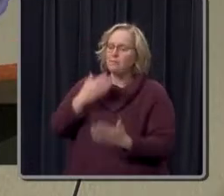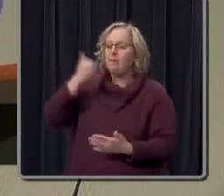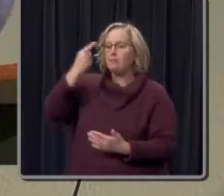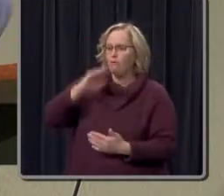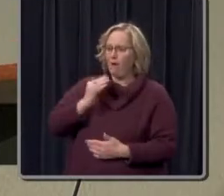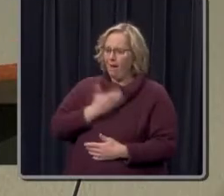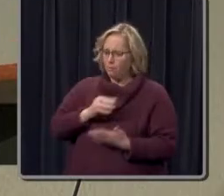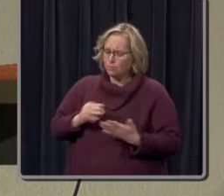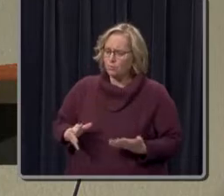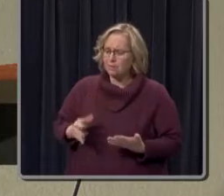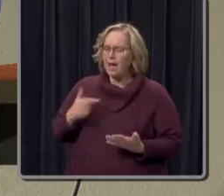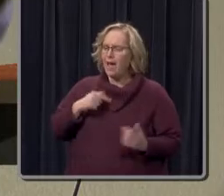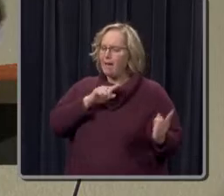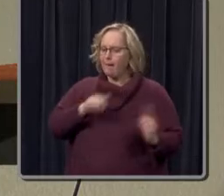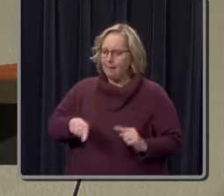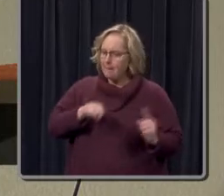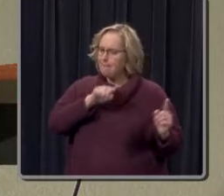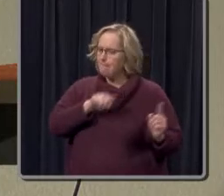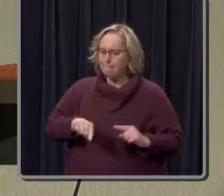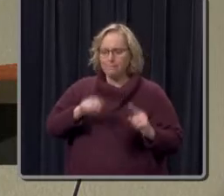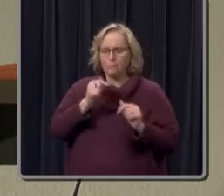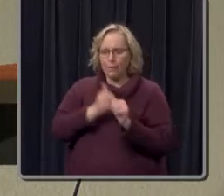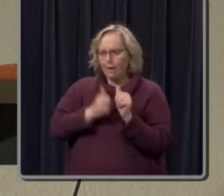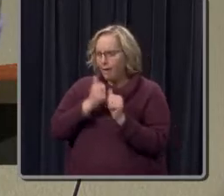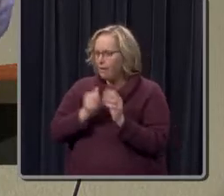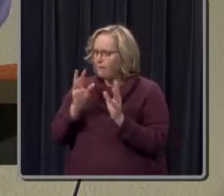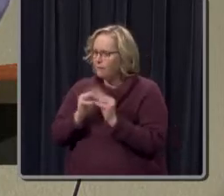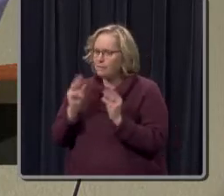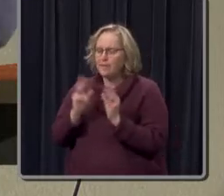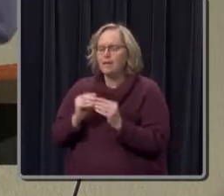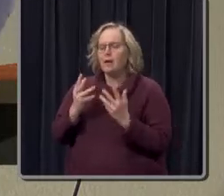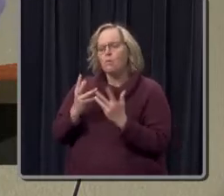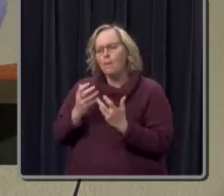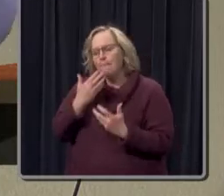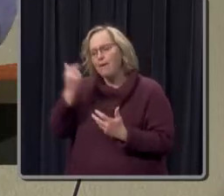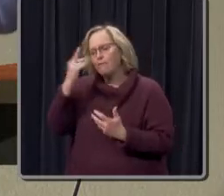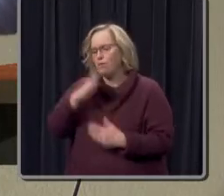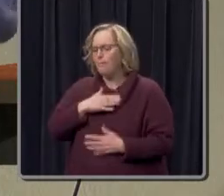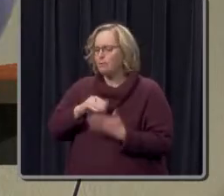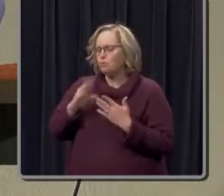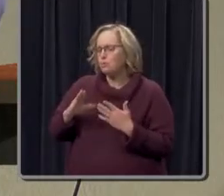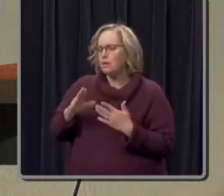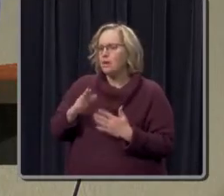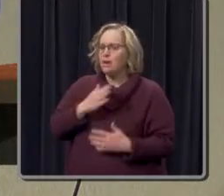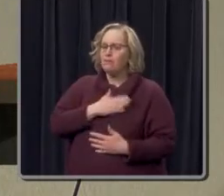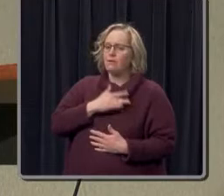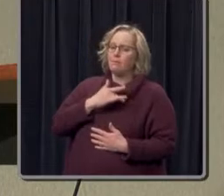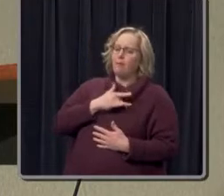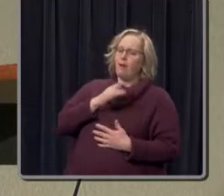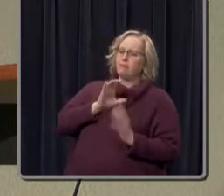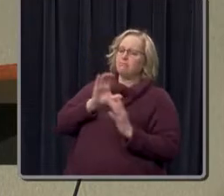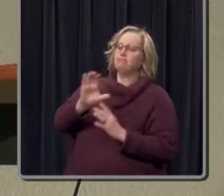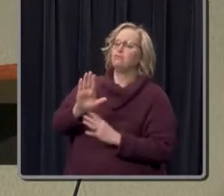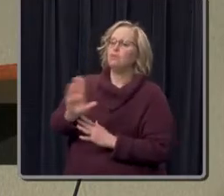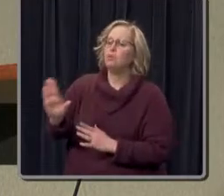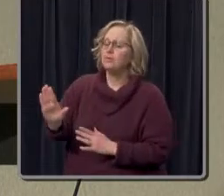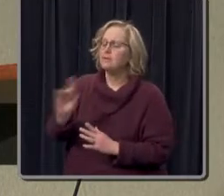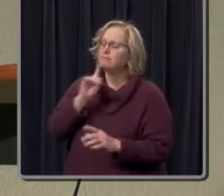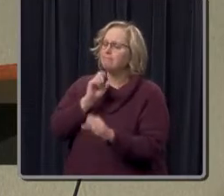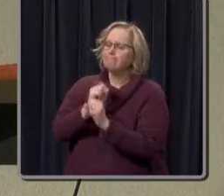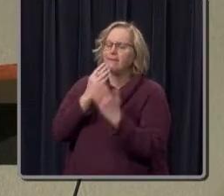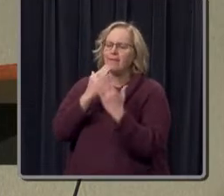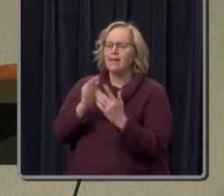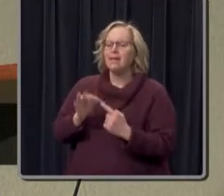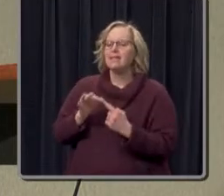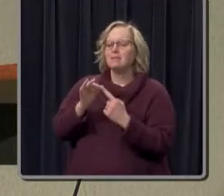And I come here each month wanting the best for my students. And just from my heart to yours, I just truly thank you, especially Dr.